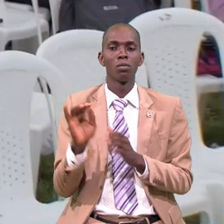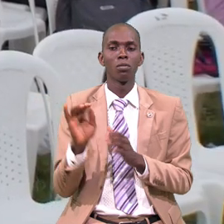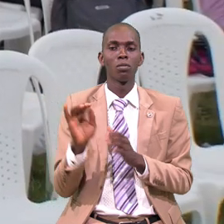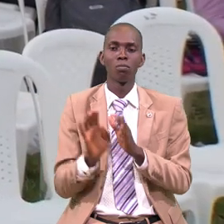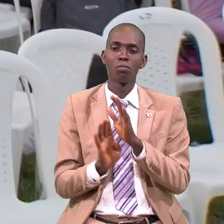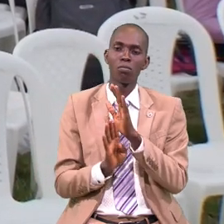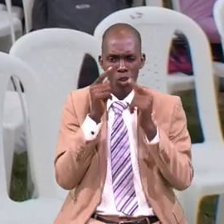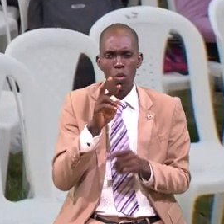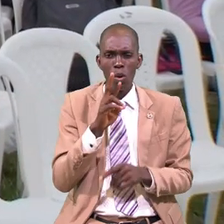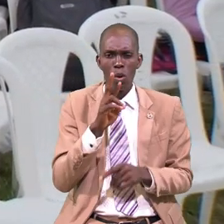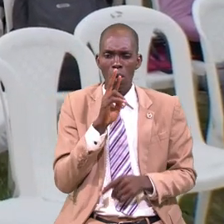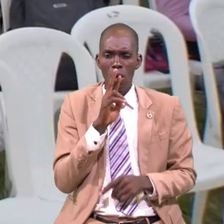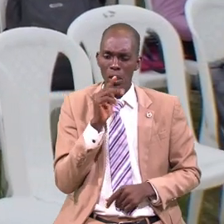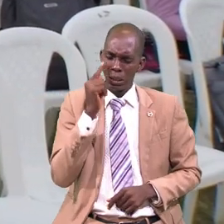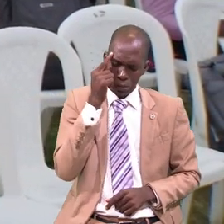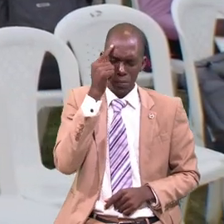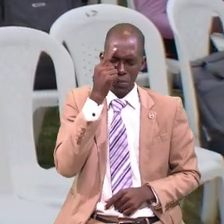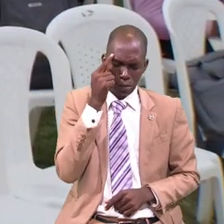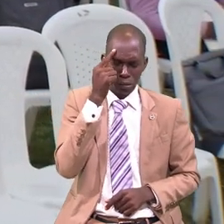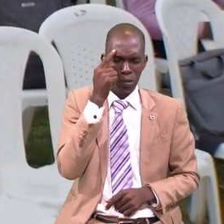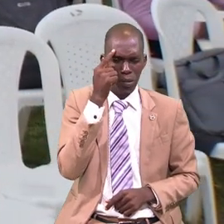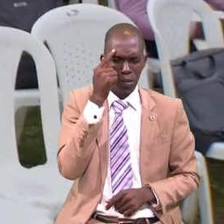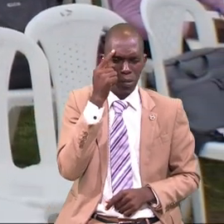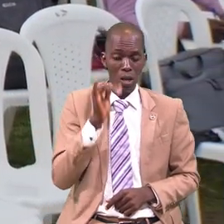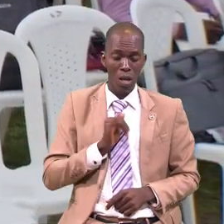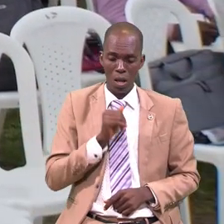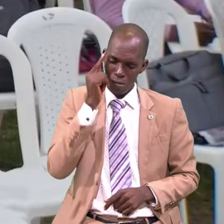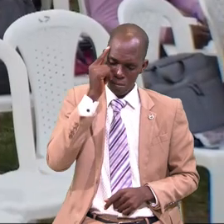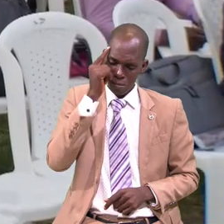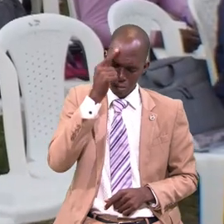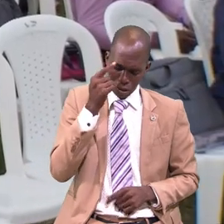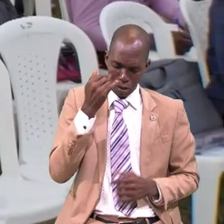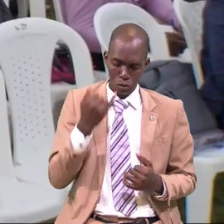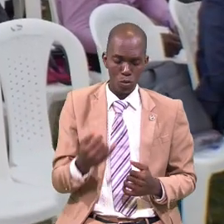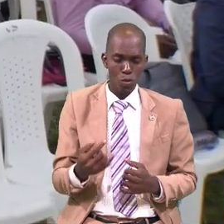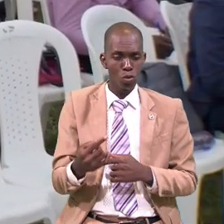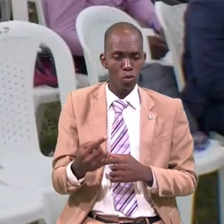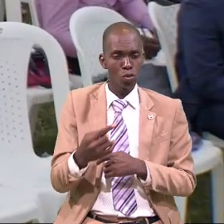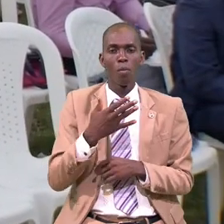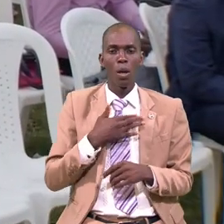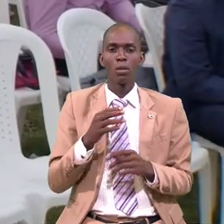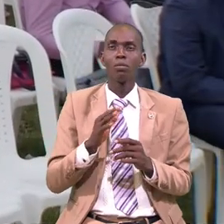You're thinking. I'm thinking today of my glorious hope.